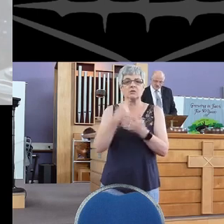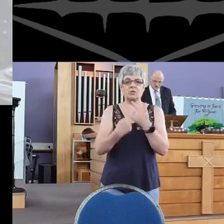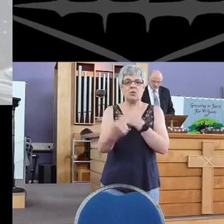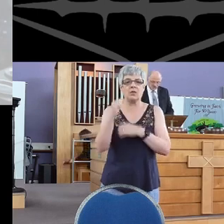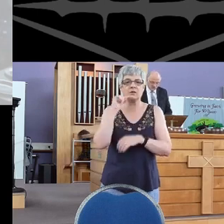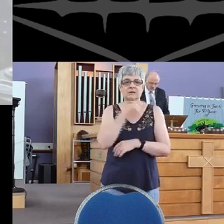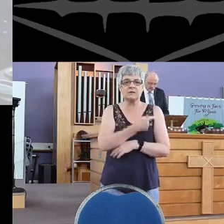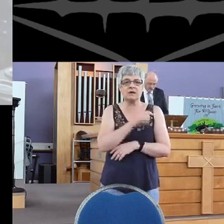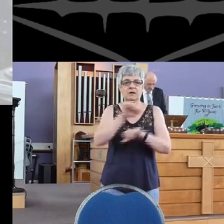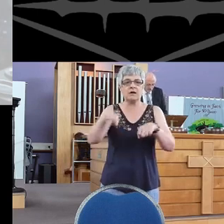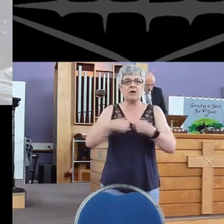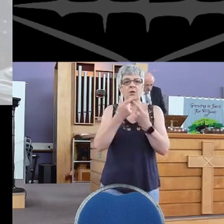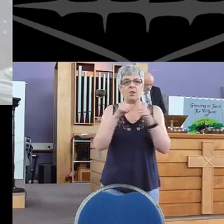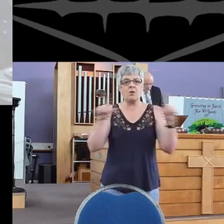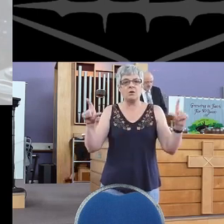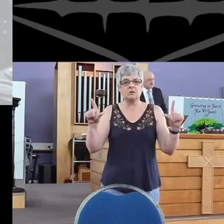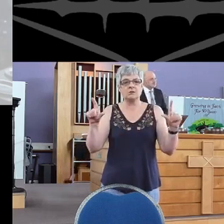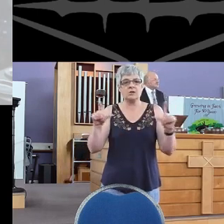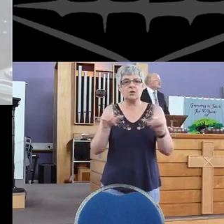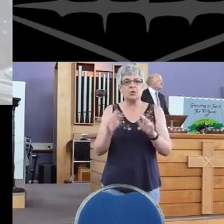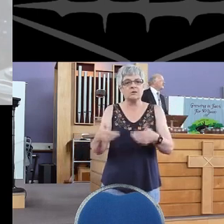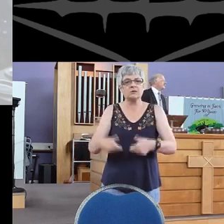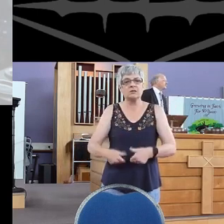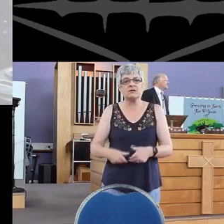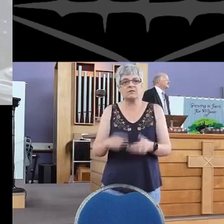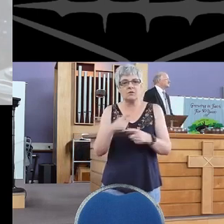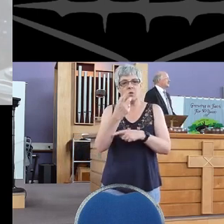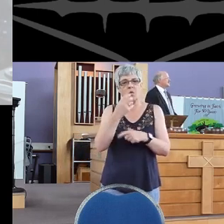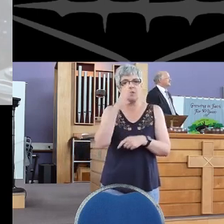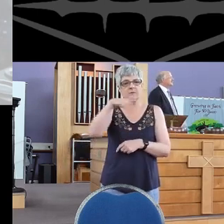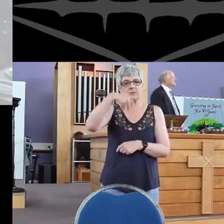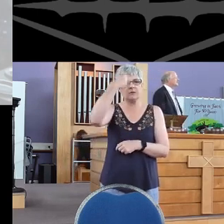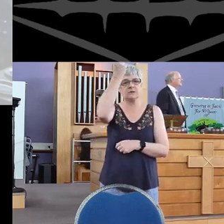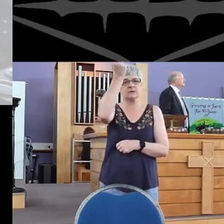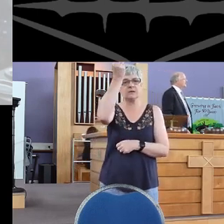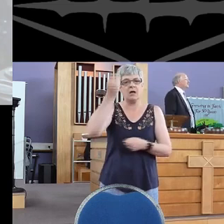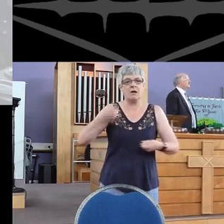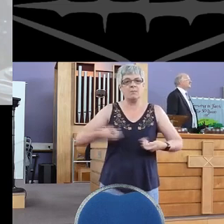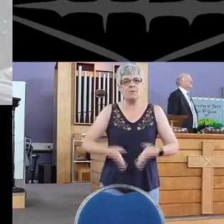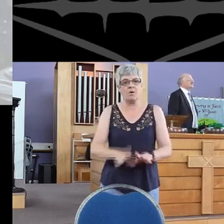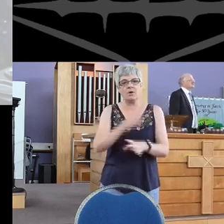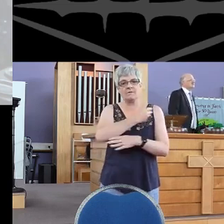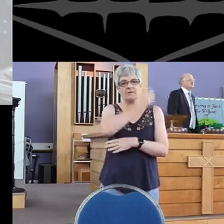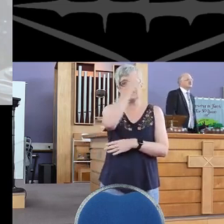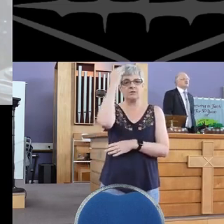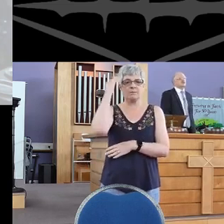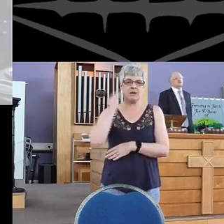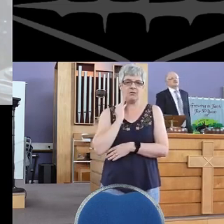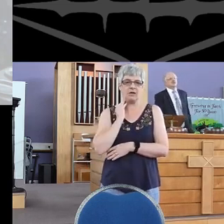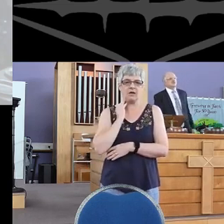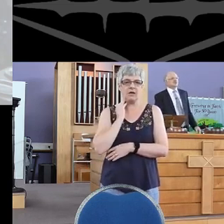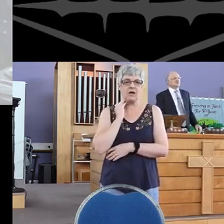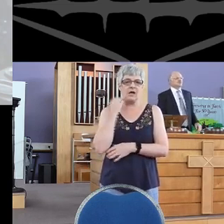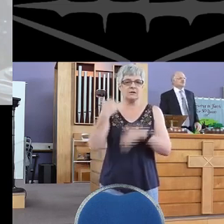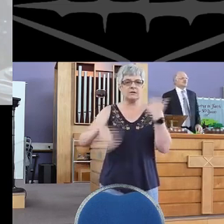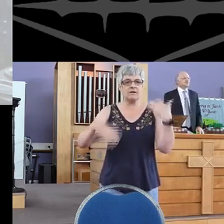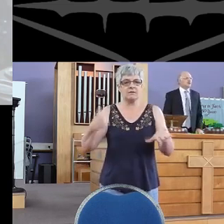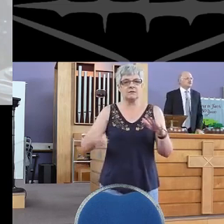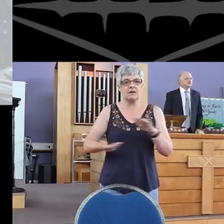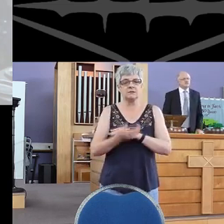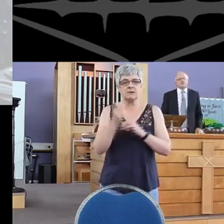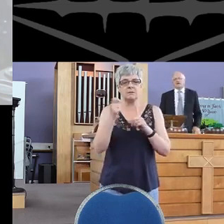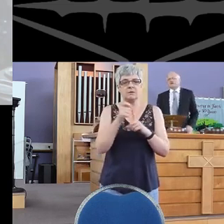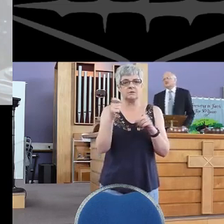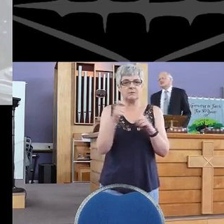God's only Son, our Lord, who was conceived by the Holy Spirit, born of the Virgin Mary, suffered